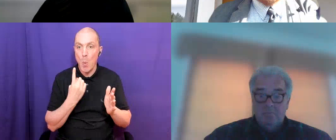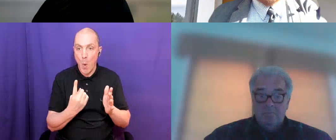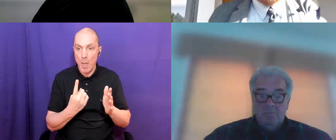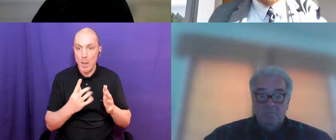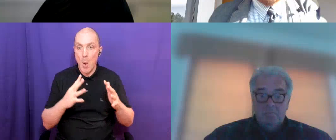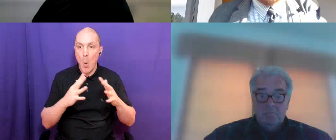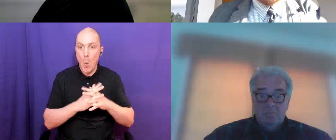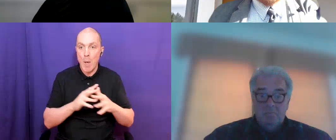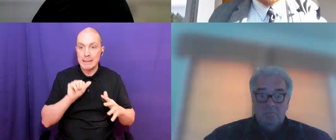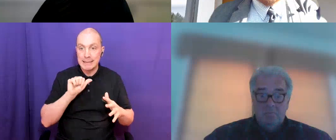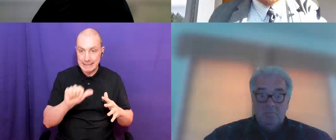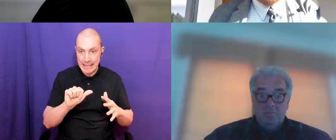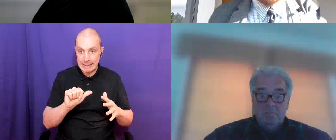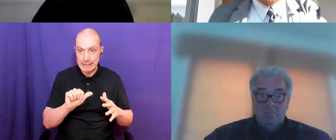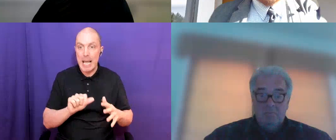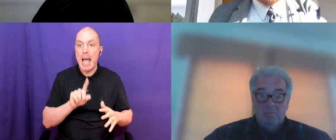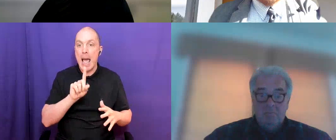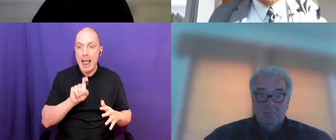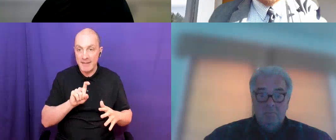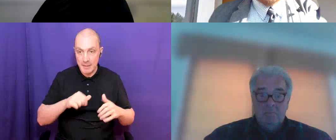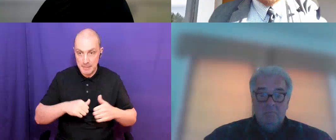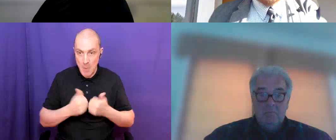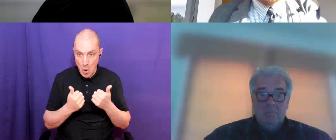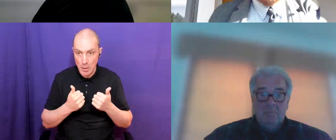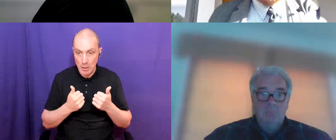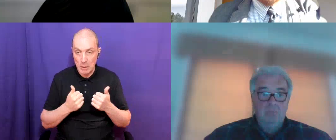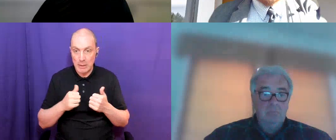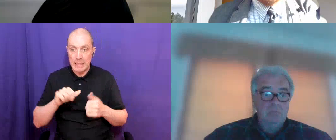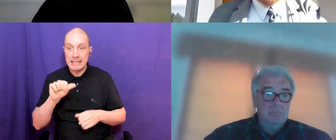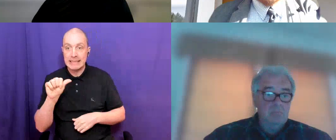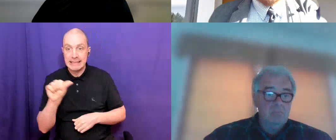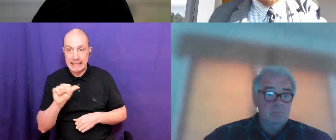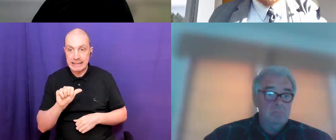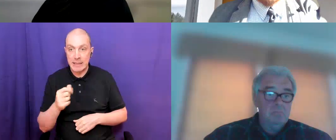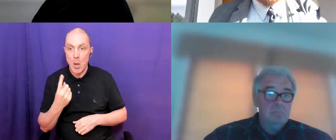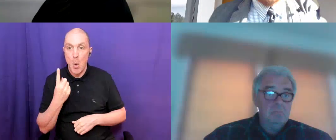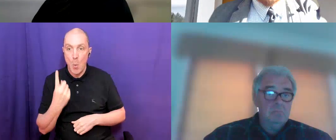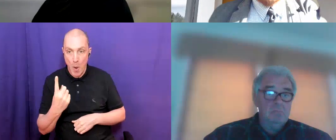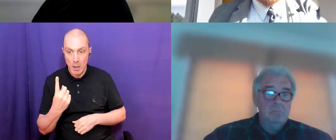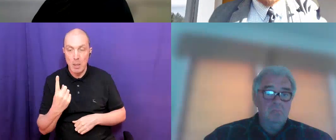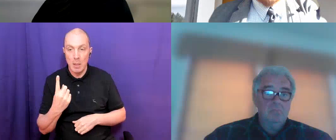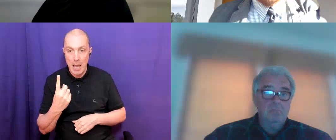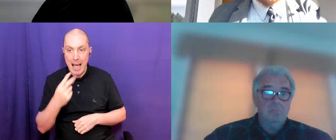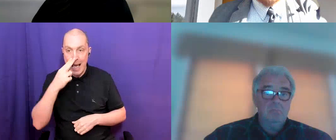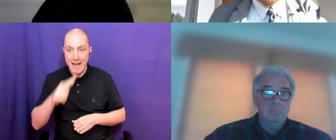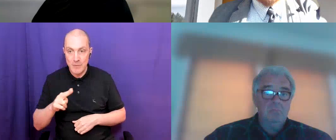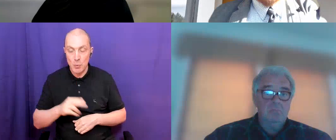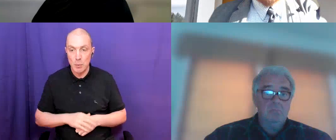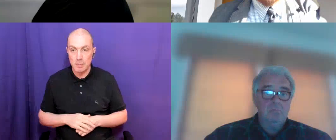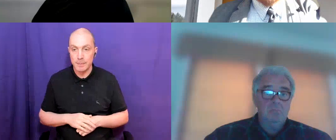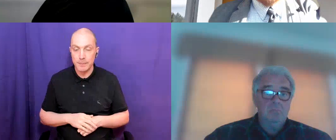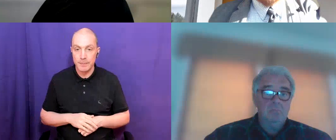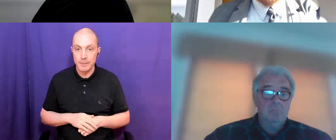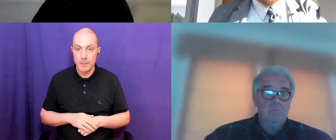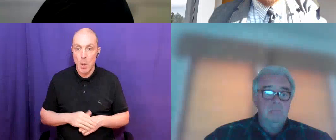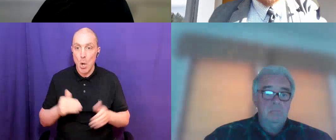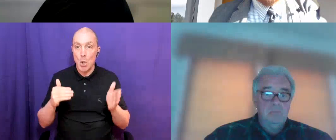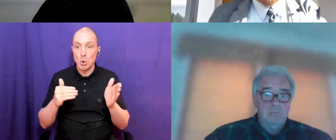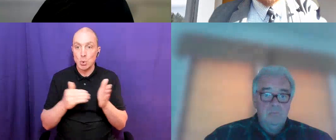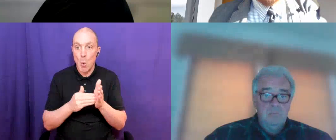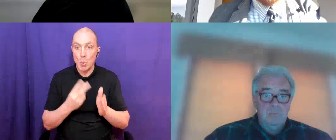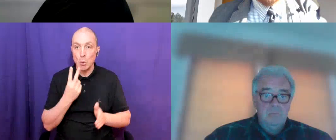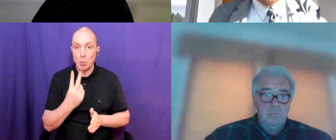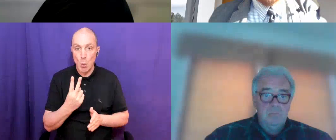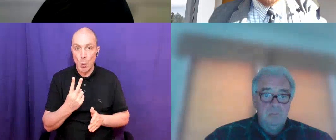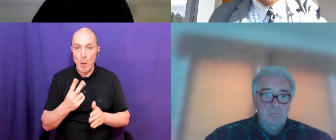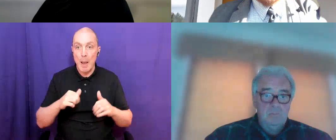wards 6 and 11 in the morning session, then 16 and 1 in the afternoon session. For Zone 2,